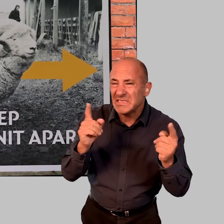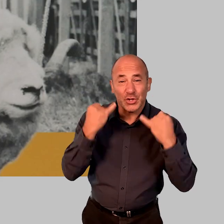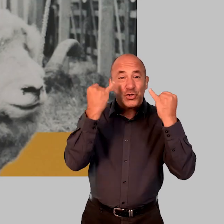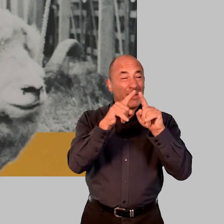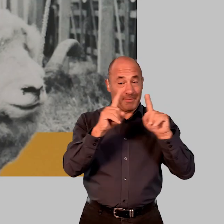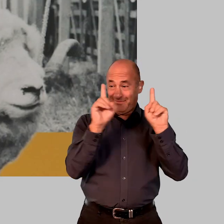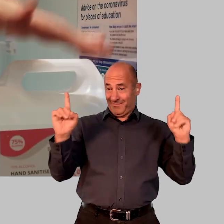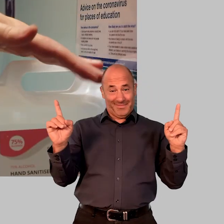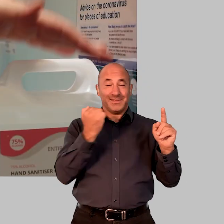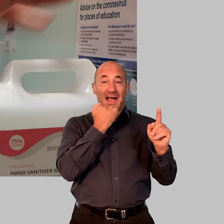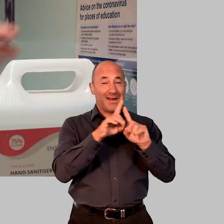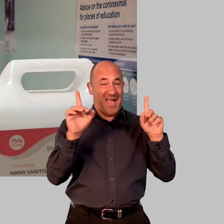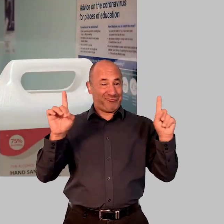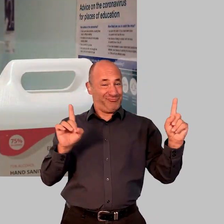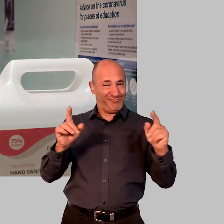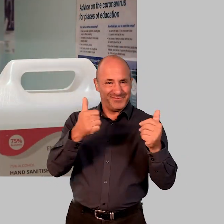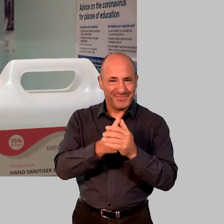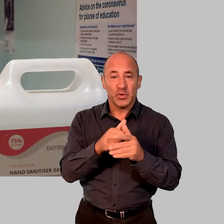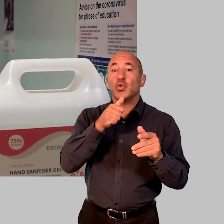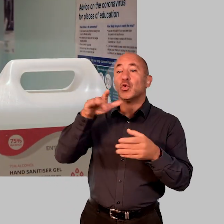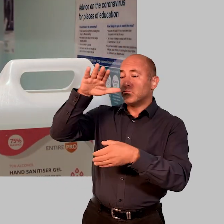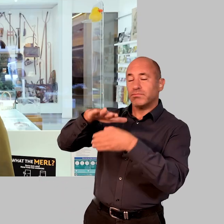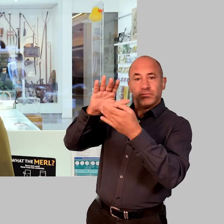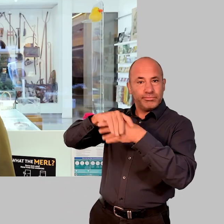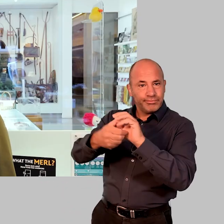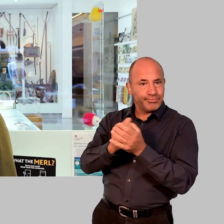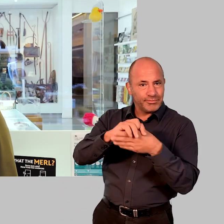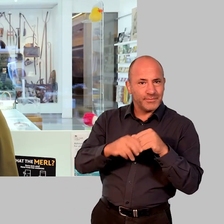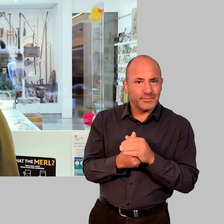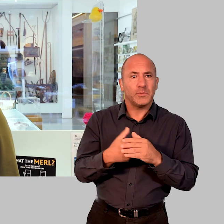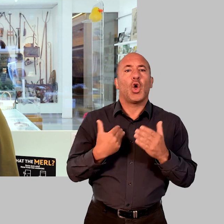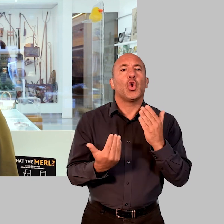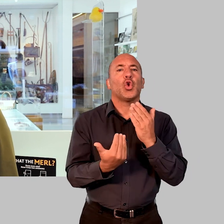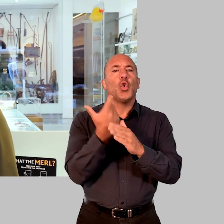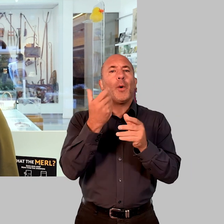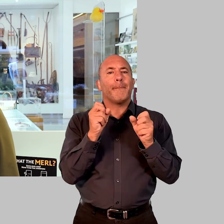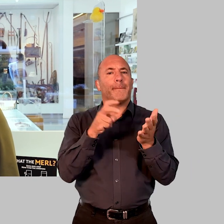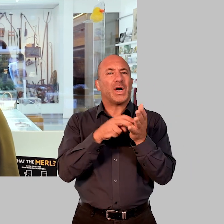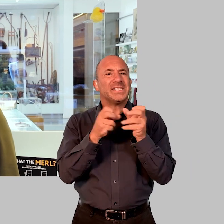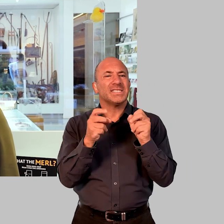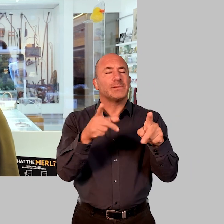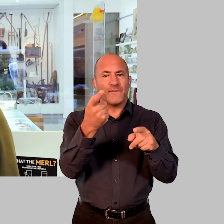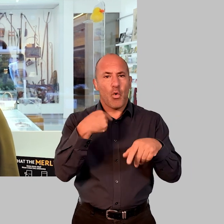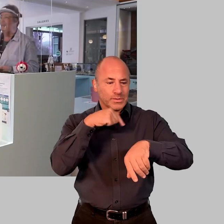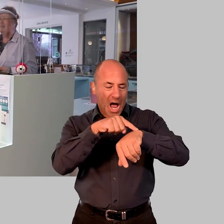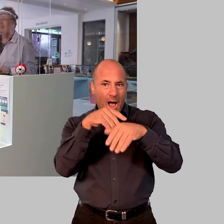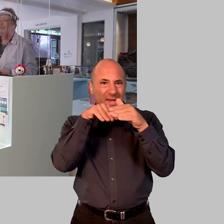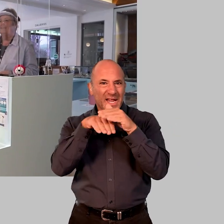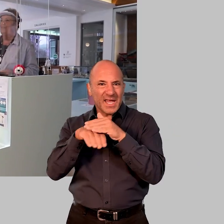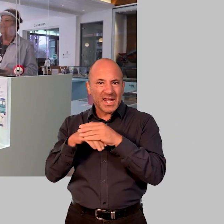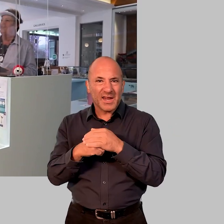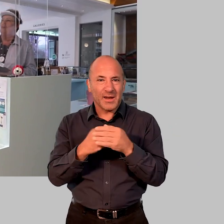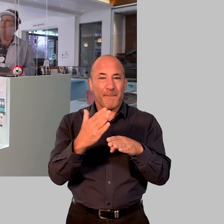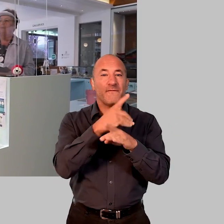do, and use the hand sanitizer provided. We've added a new booking system for timed entries. Before